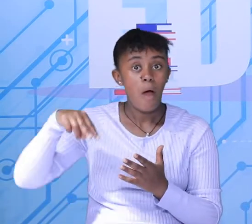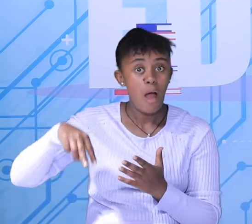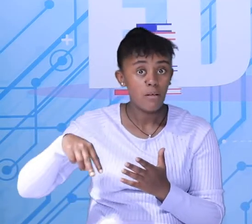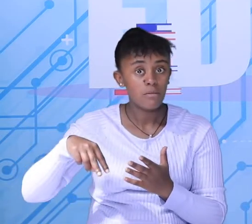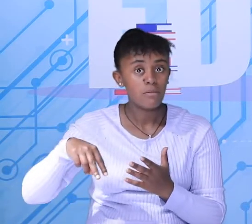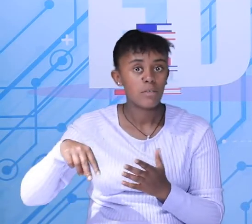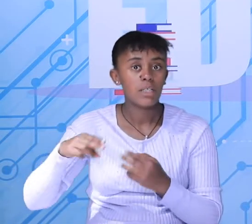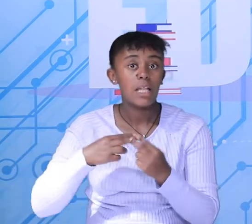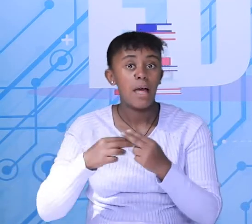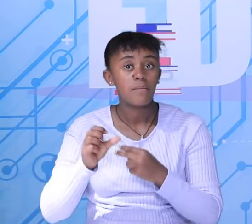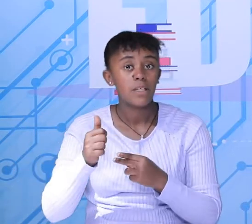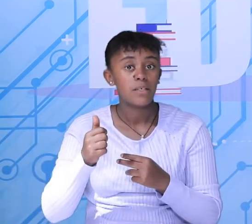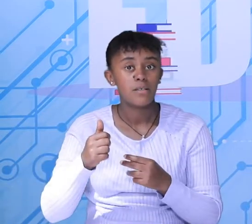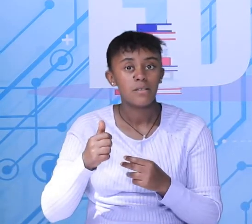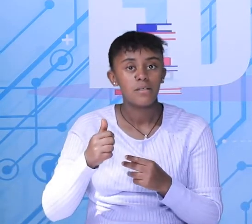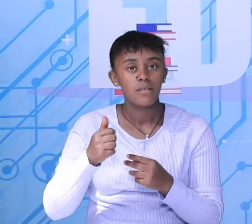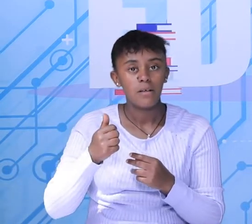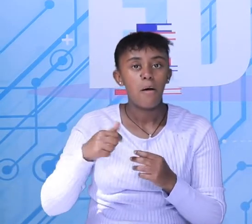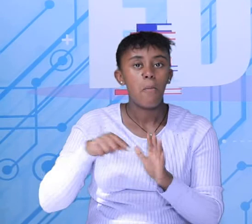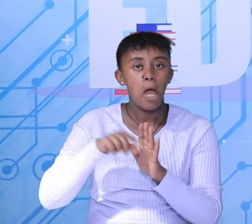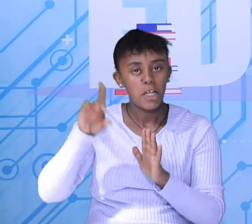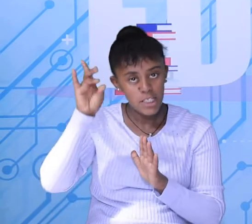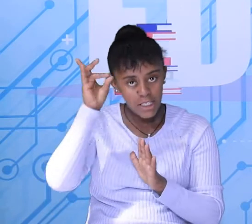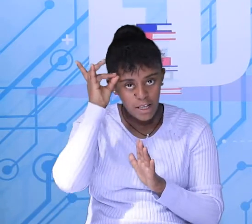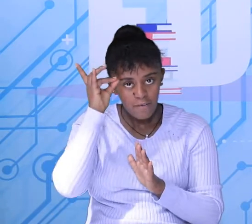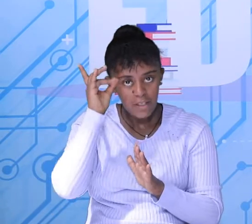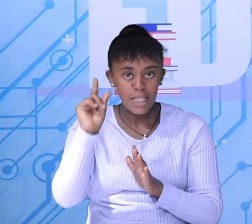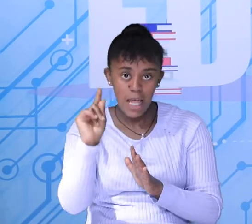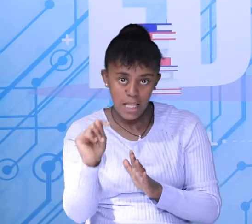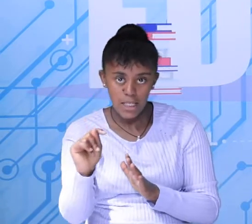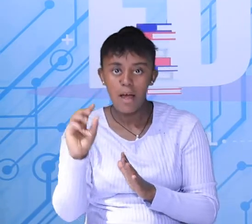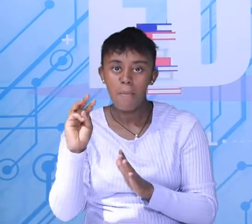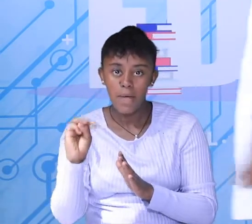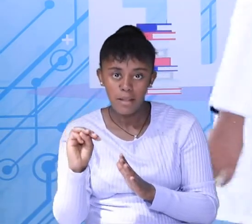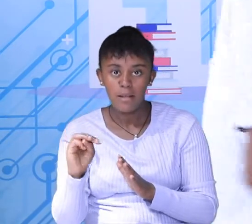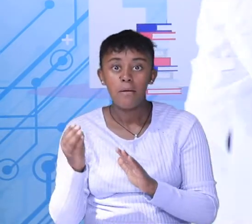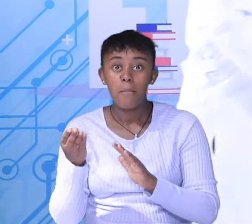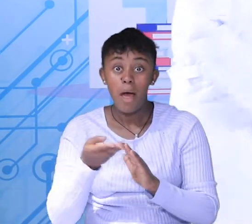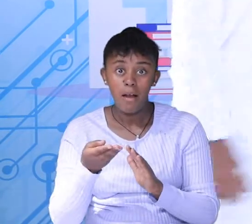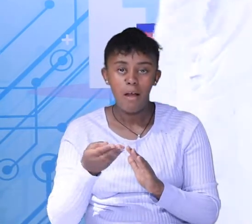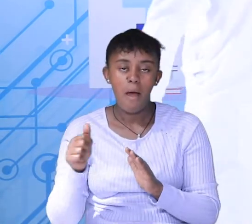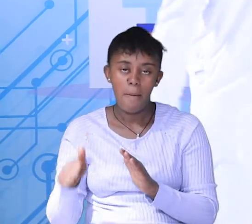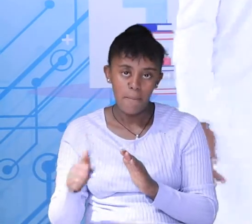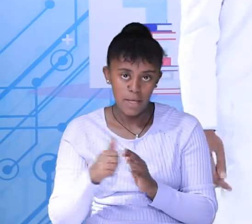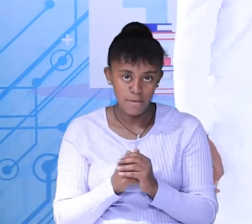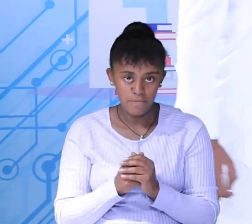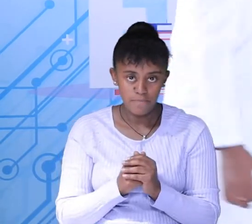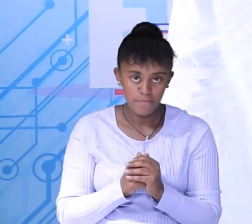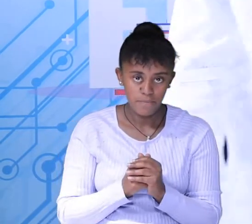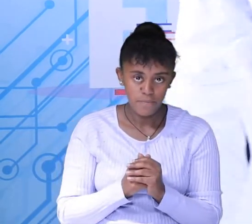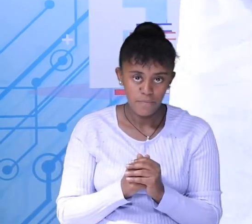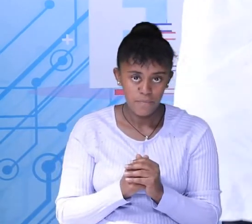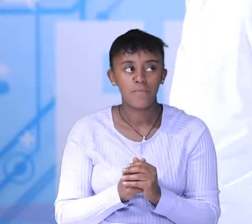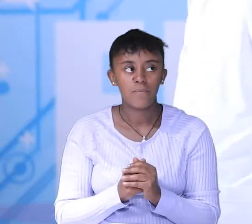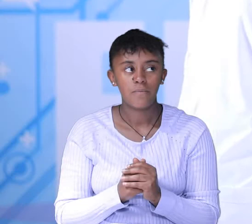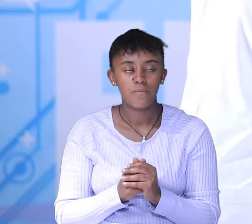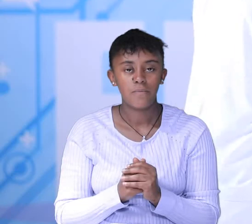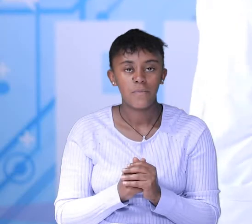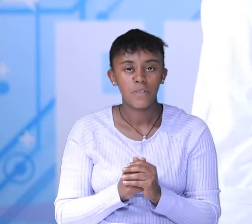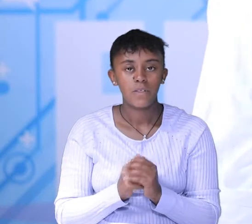the magnitude of magnetic dipole moment. Magnetic dipole moment. Here we have a rectangular loop of 5.4